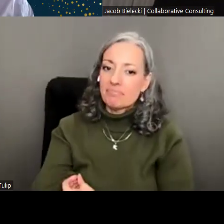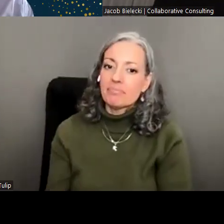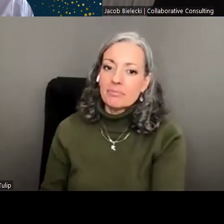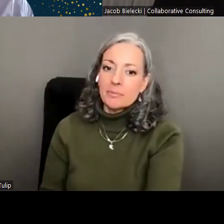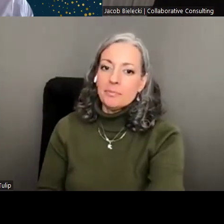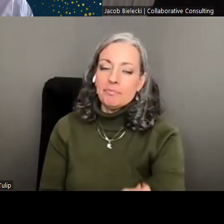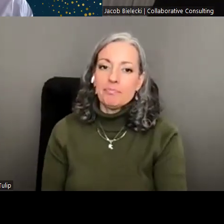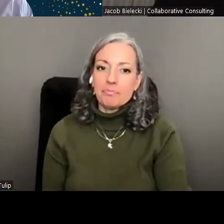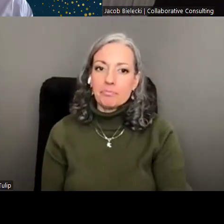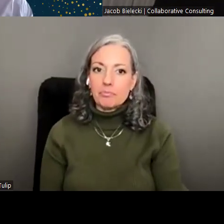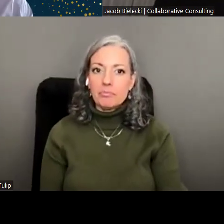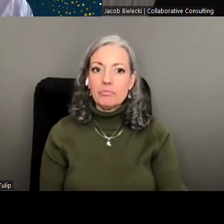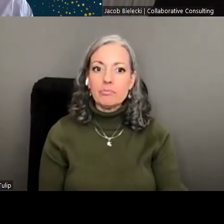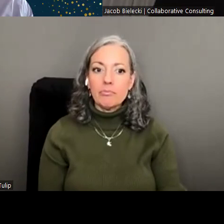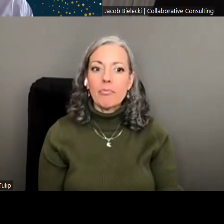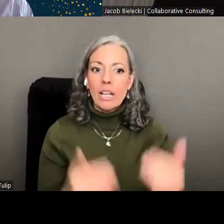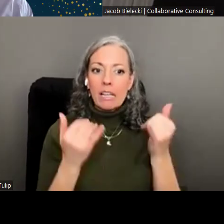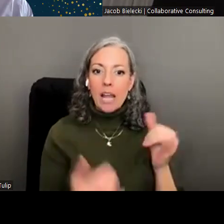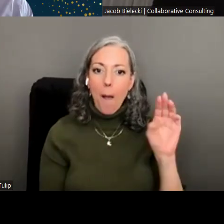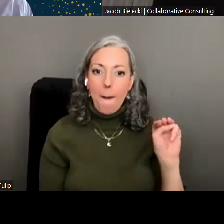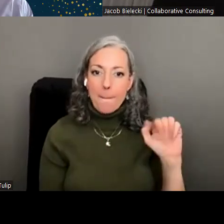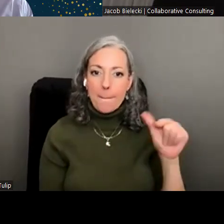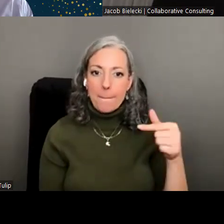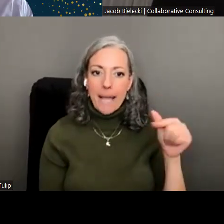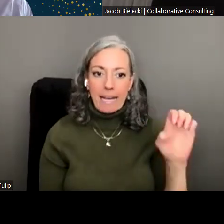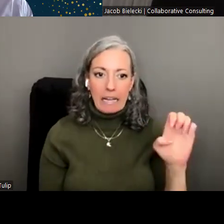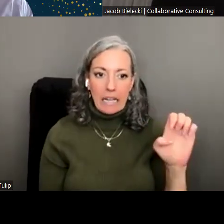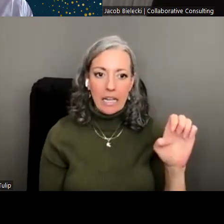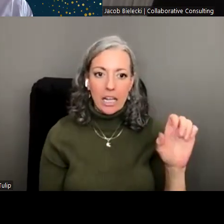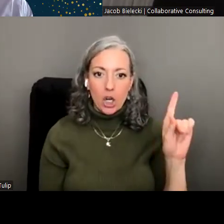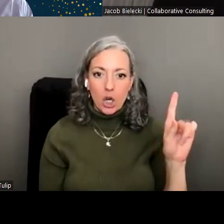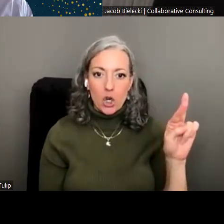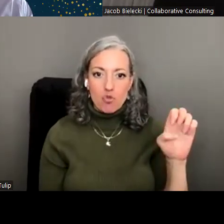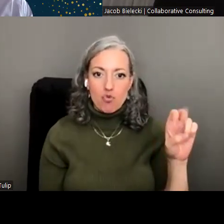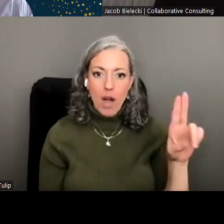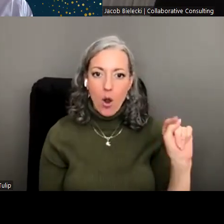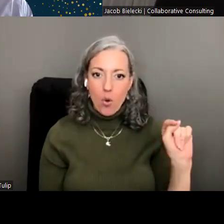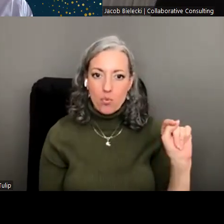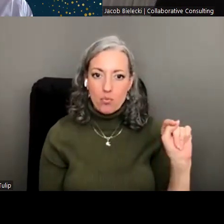Okay, we're going to move on to Maggie Kraft. Your line's open.